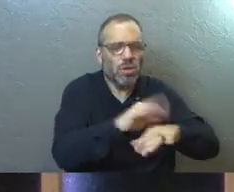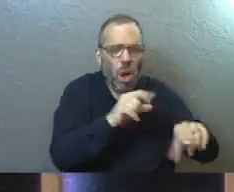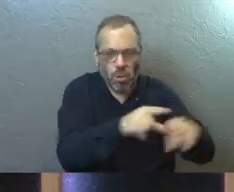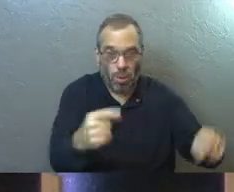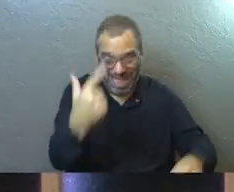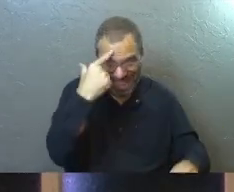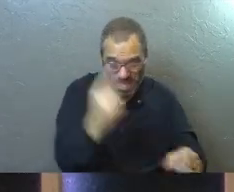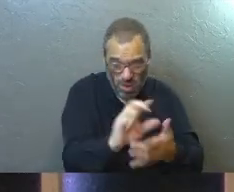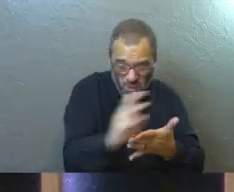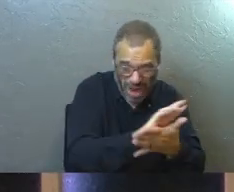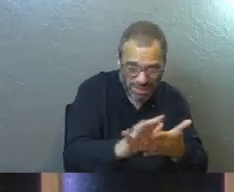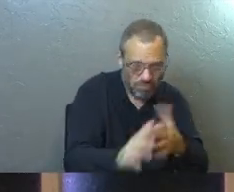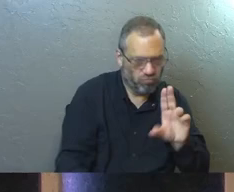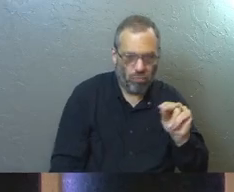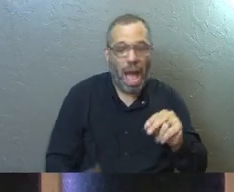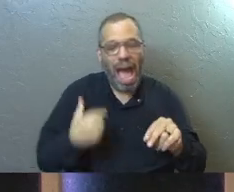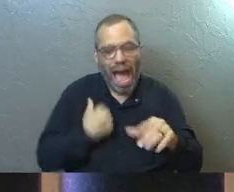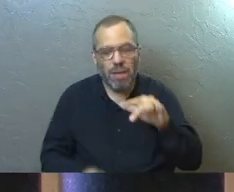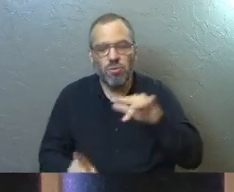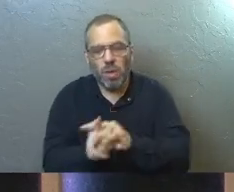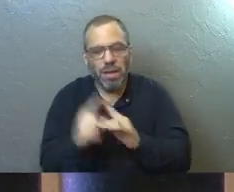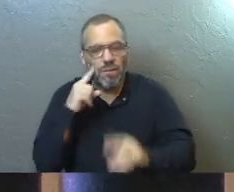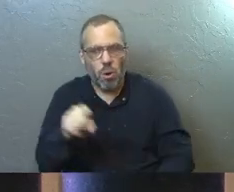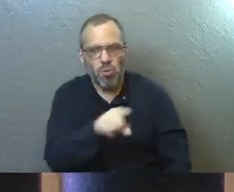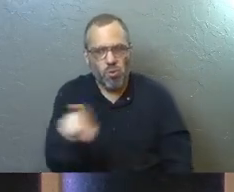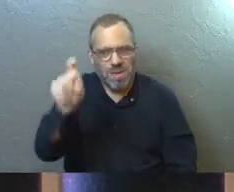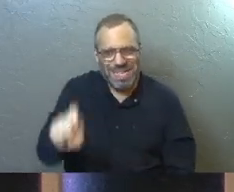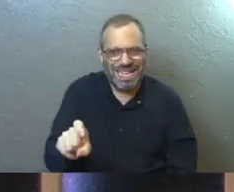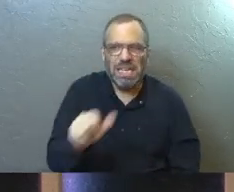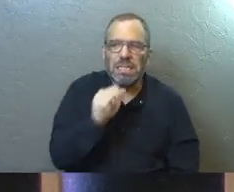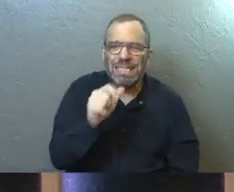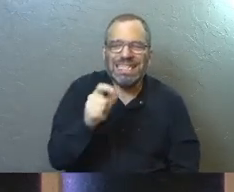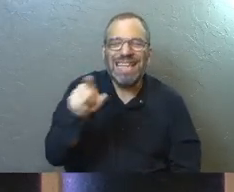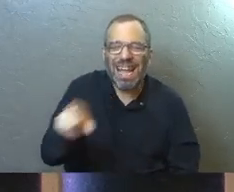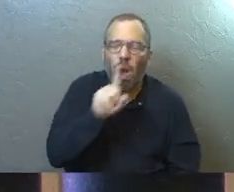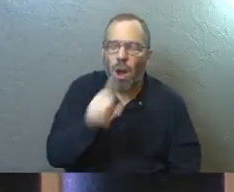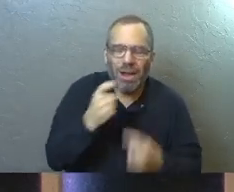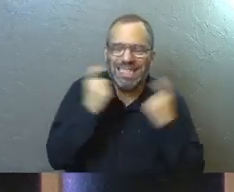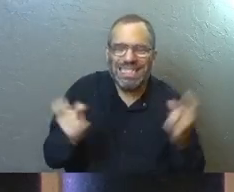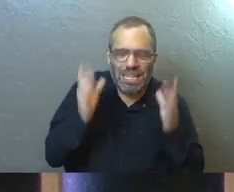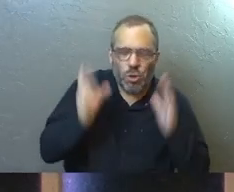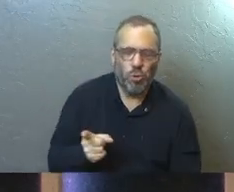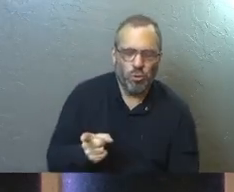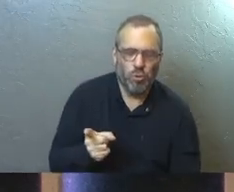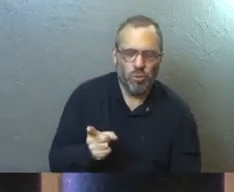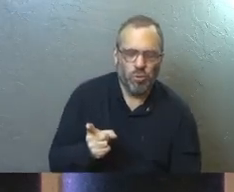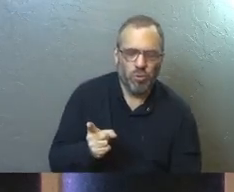I have not come to call those who think they're righteous, but those who know they are sinners.